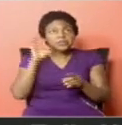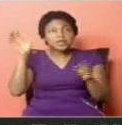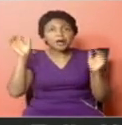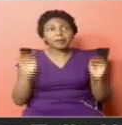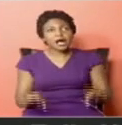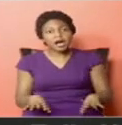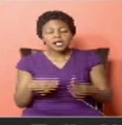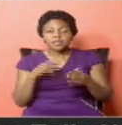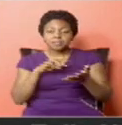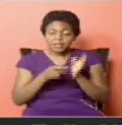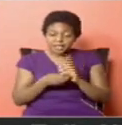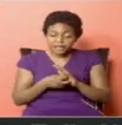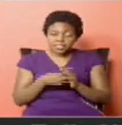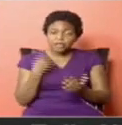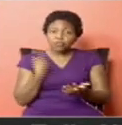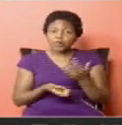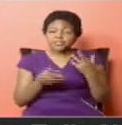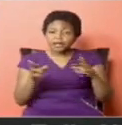brutality.